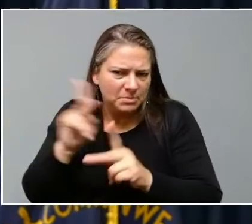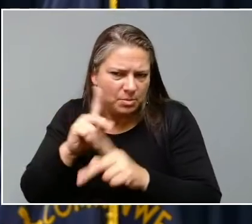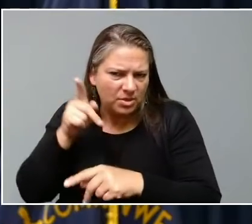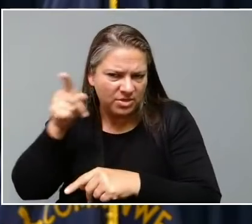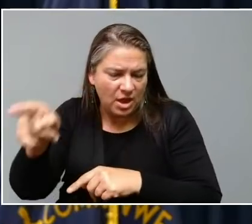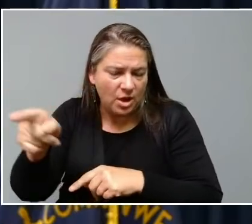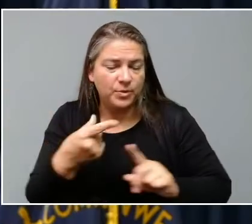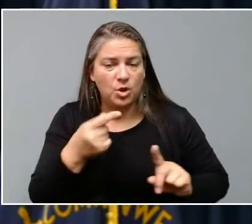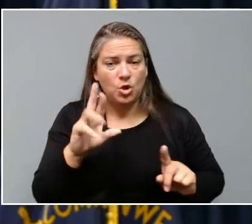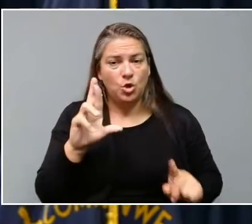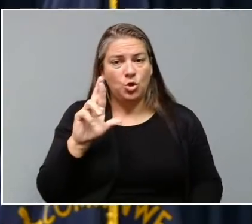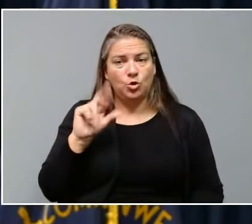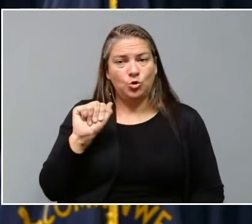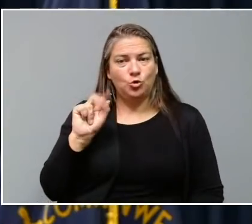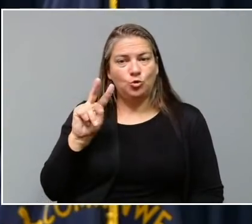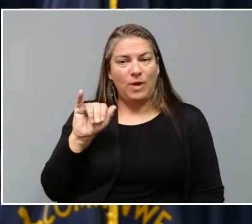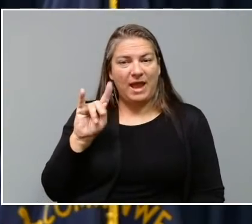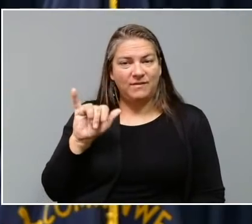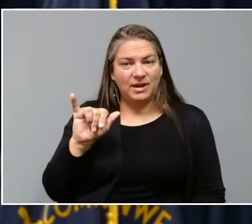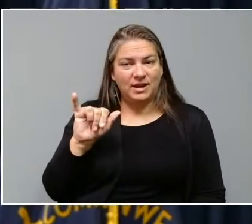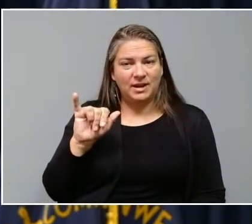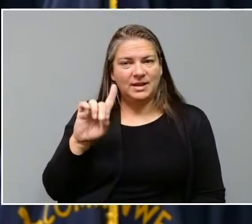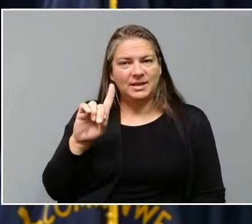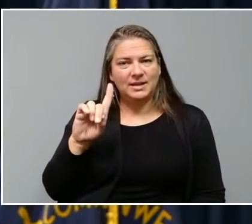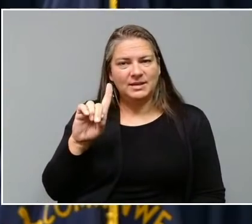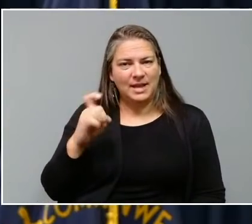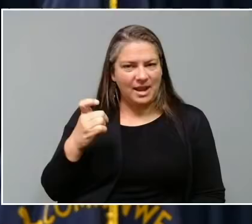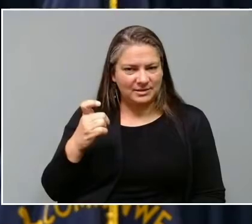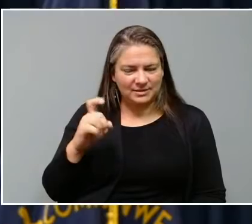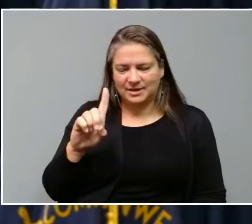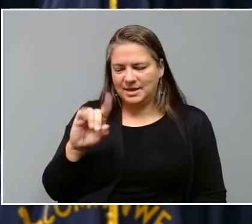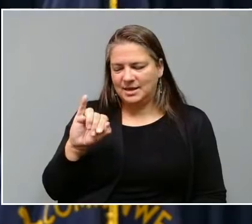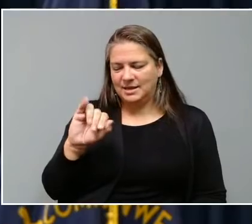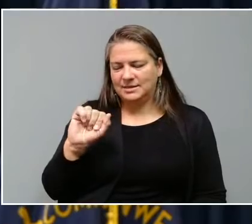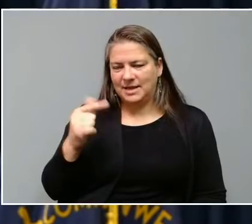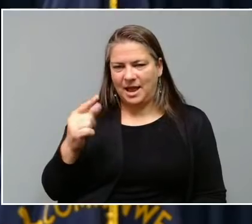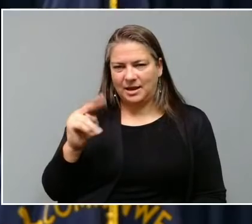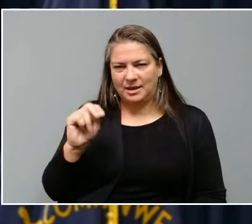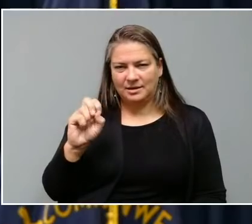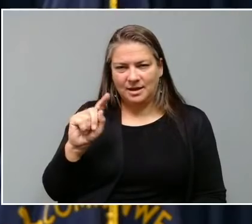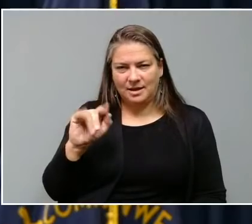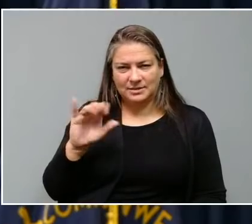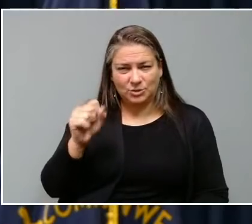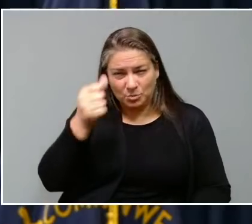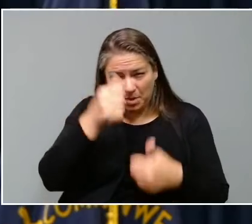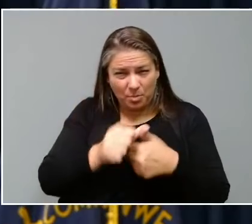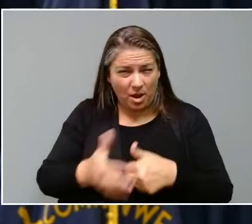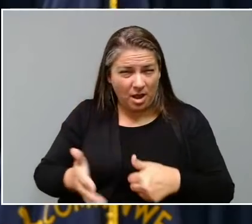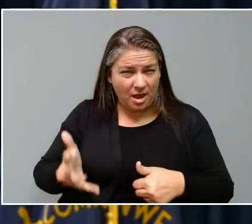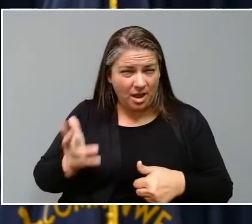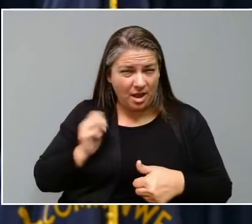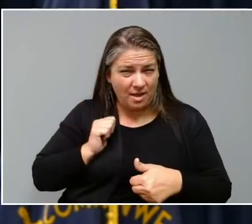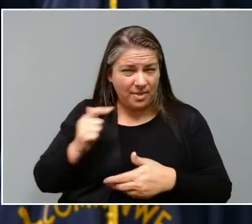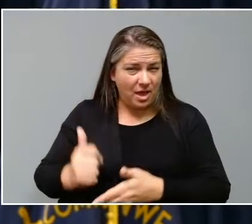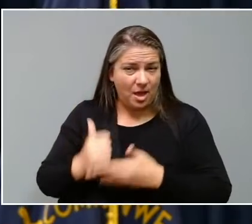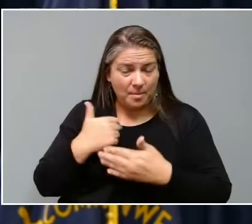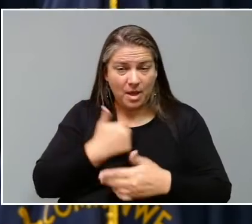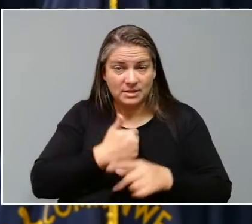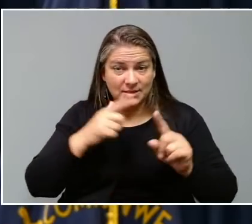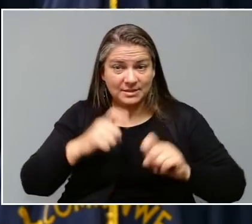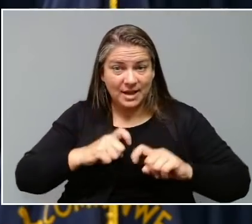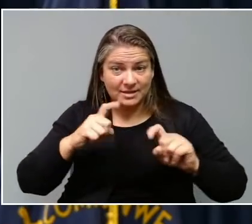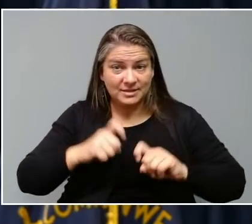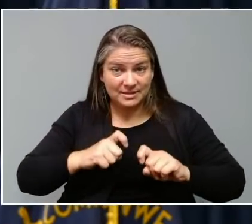helping us out again. Remember, this was the first big company that stepped up and helped us in testing when we didn't have any at all in the